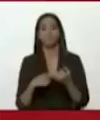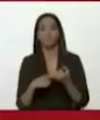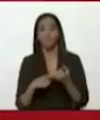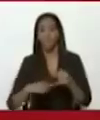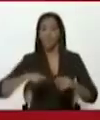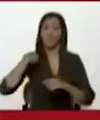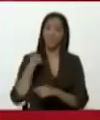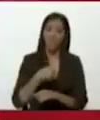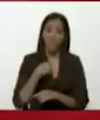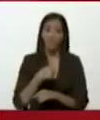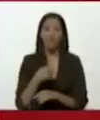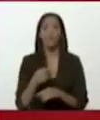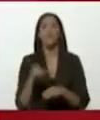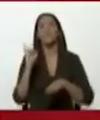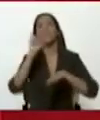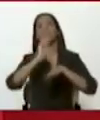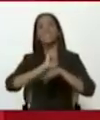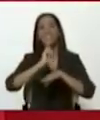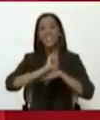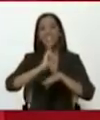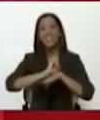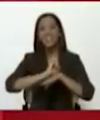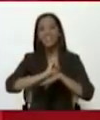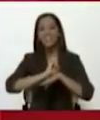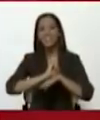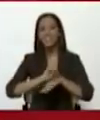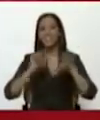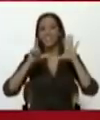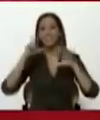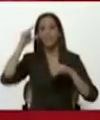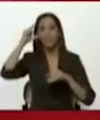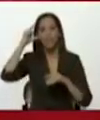financiado por las iglesias del séptimo día